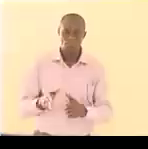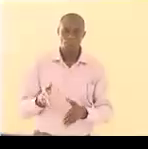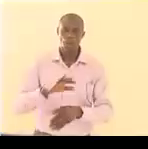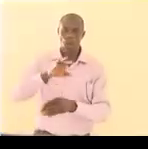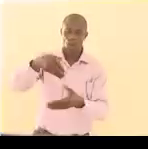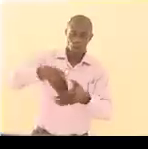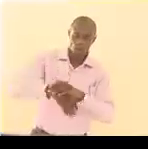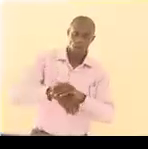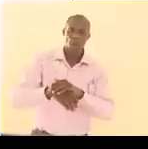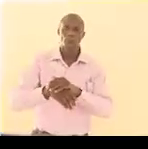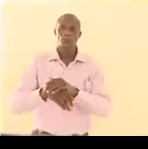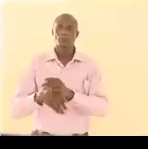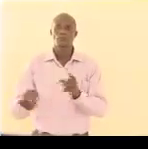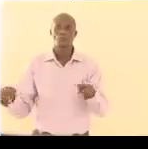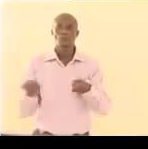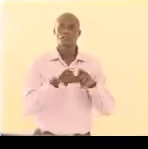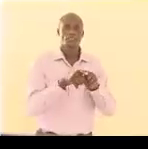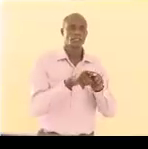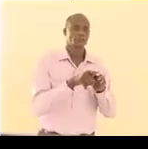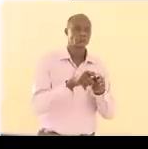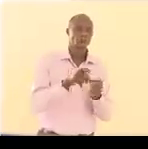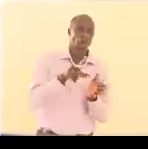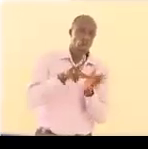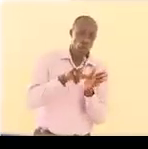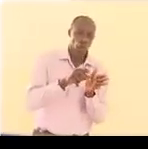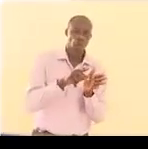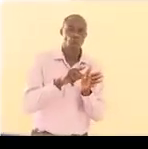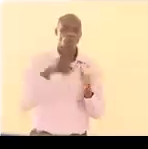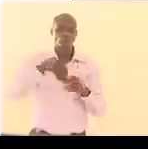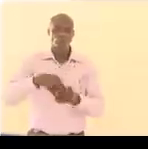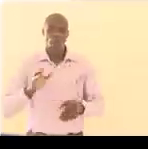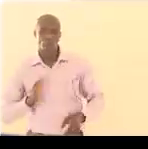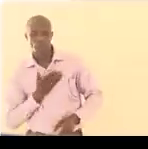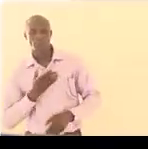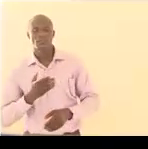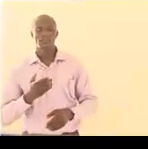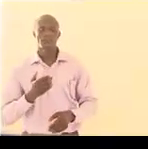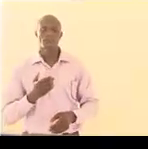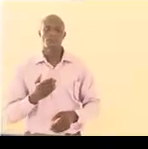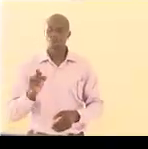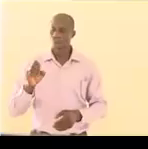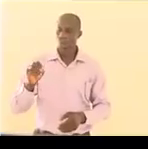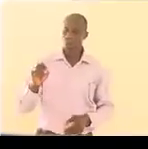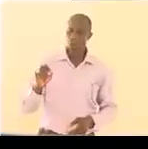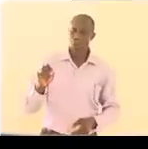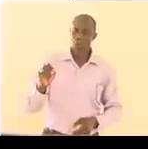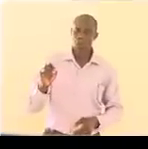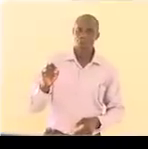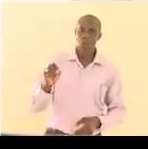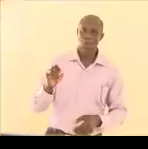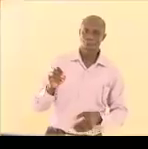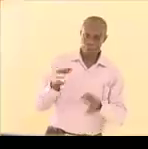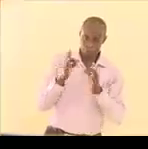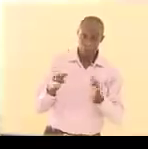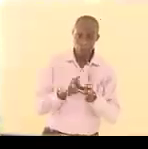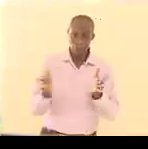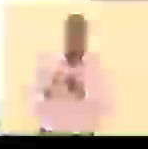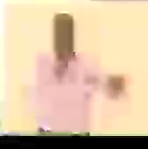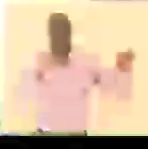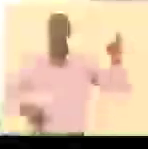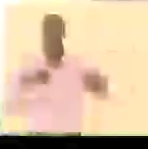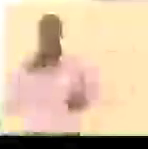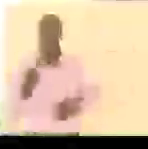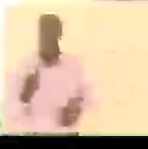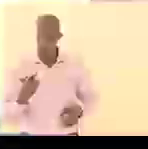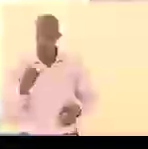including carrying scorpions, deadly scorpions in our hands. by faith. So, if